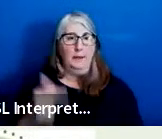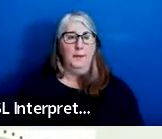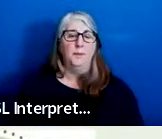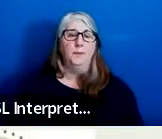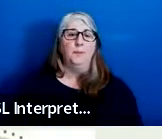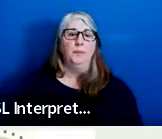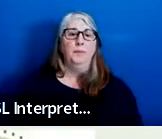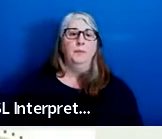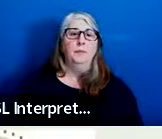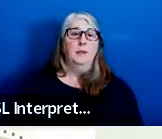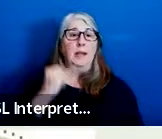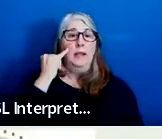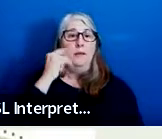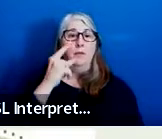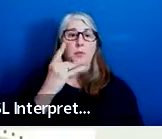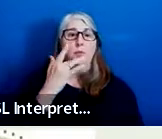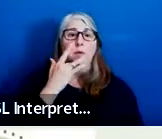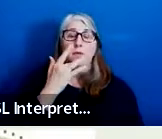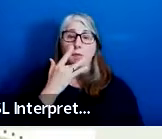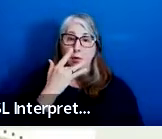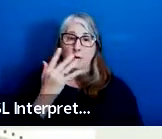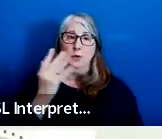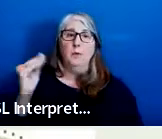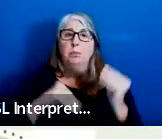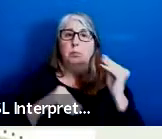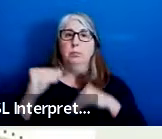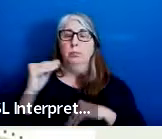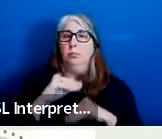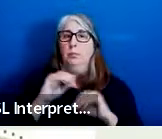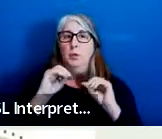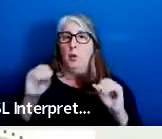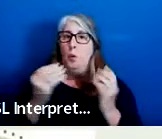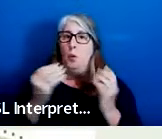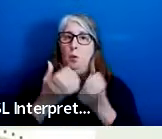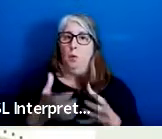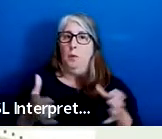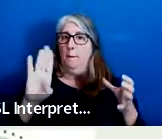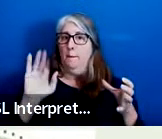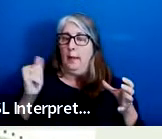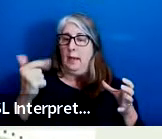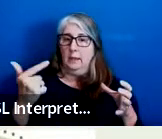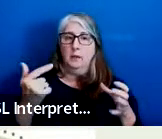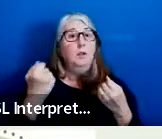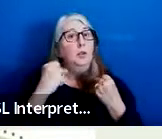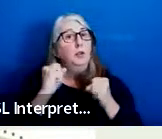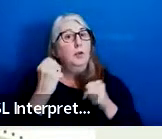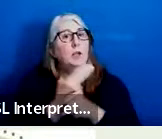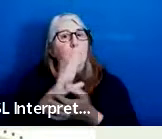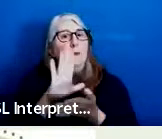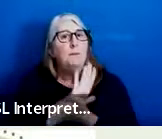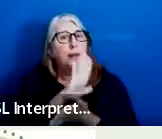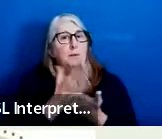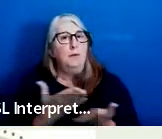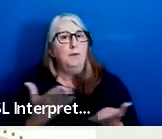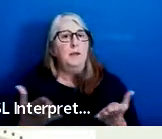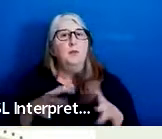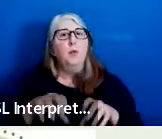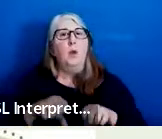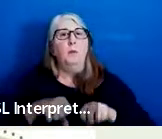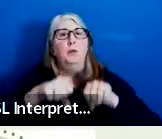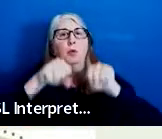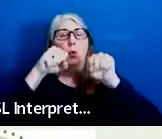If your preference is to prepare materials without using a liner, try using paper products to help absorb the